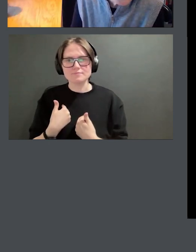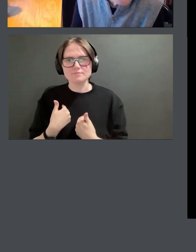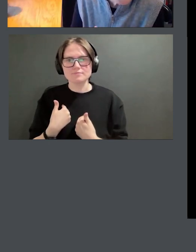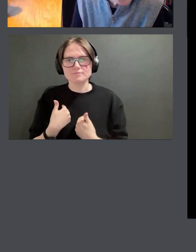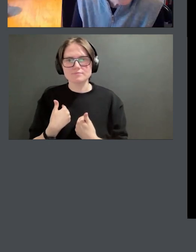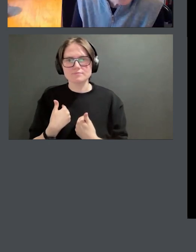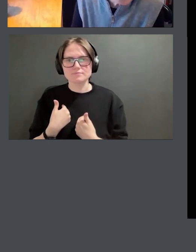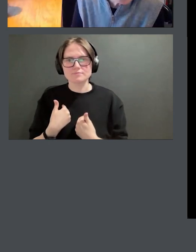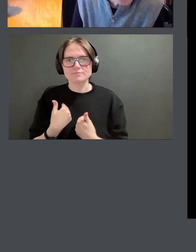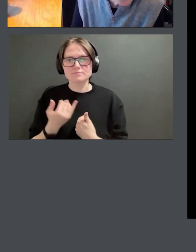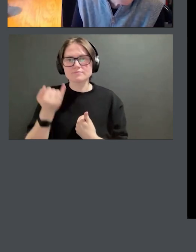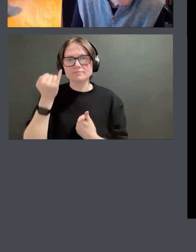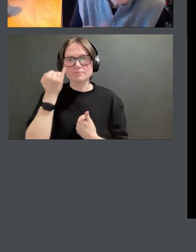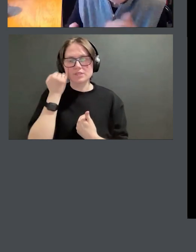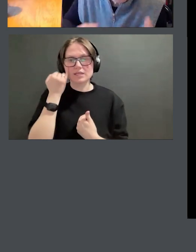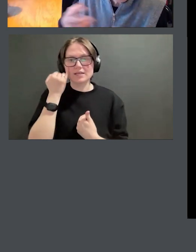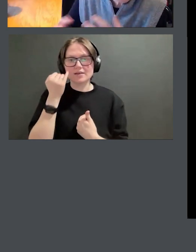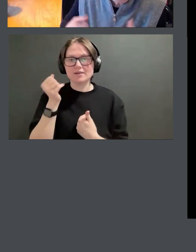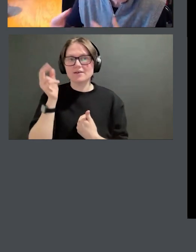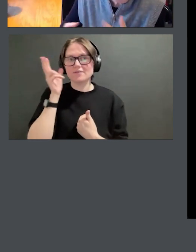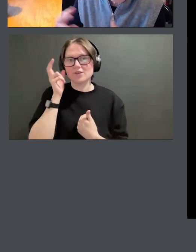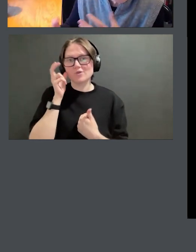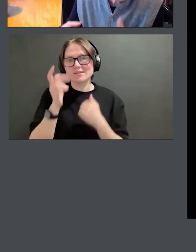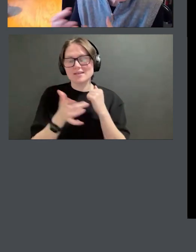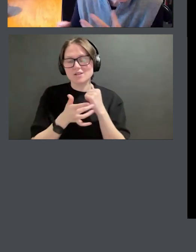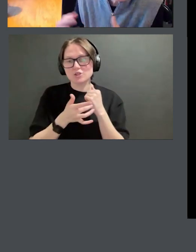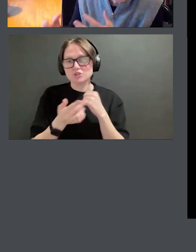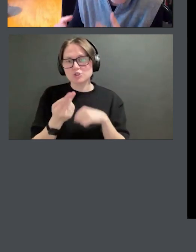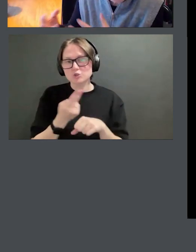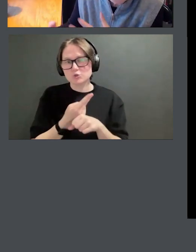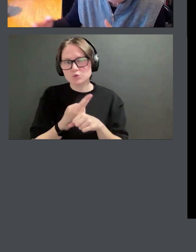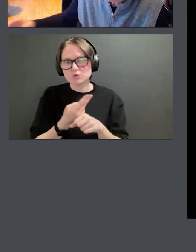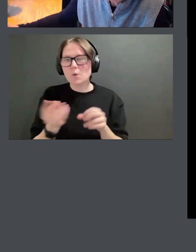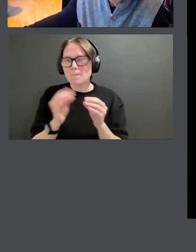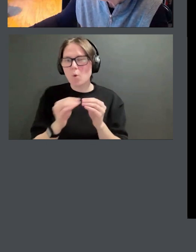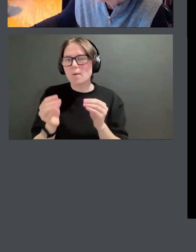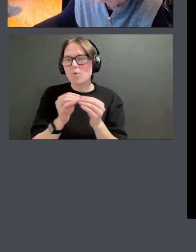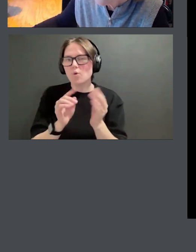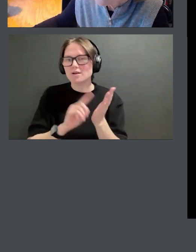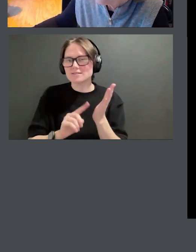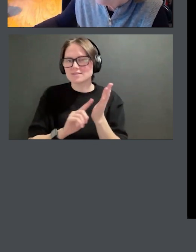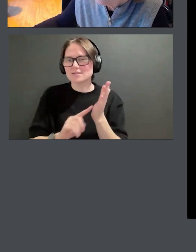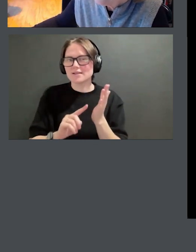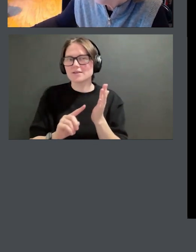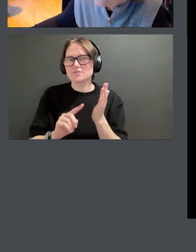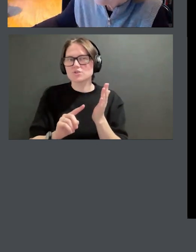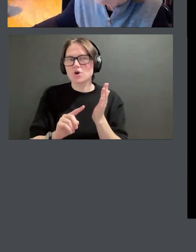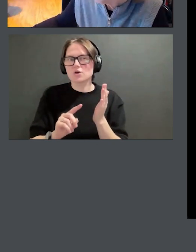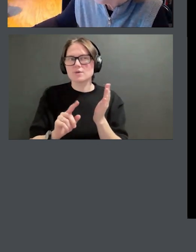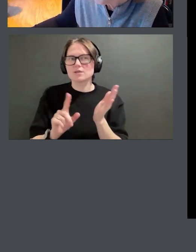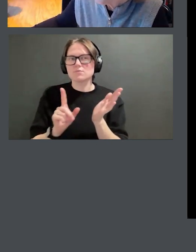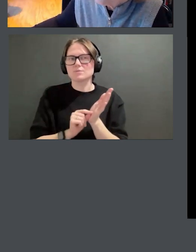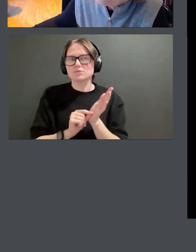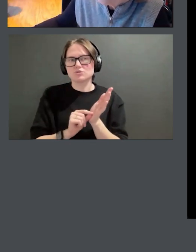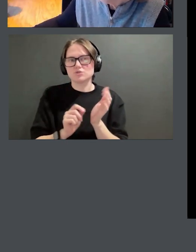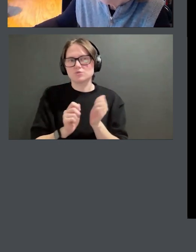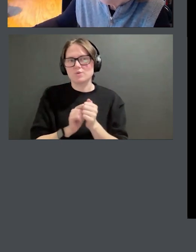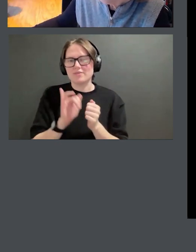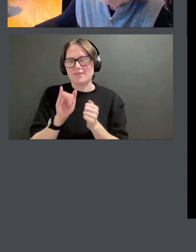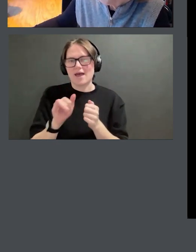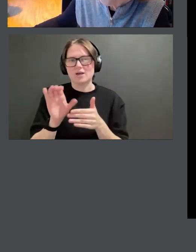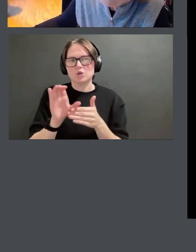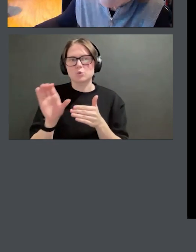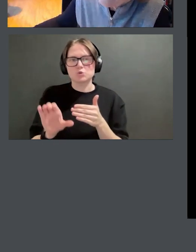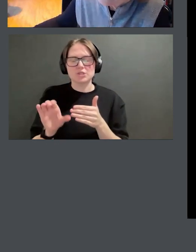hearing technology is used. And so more and more of those studies are coming out with bits of that conclusion. And